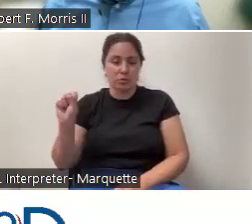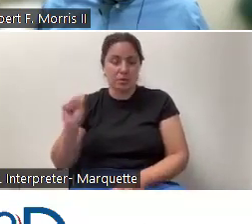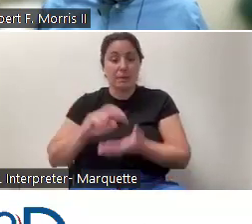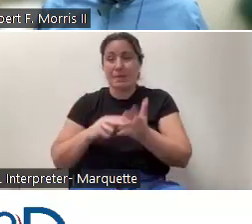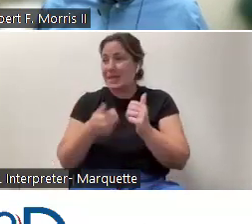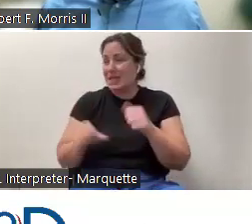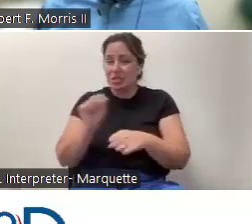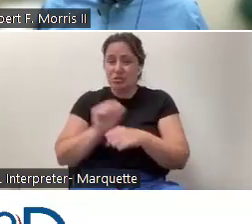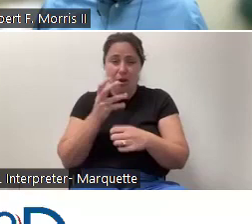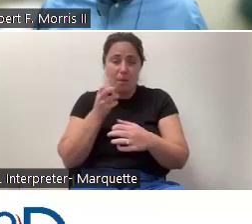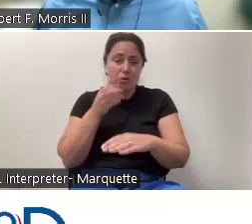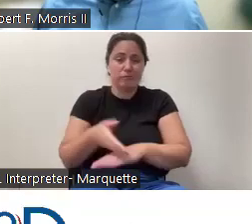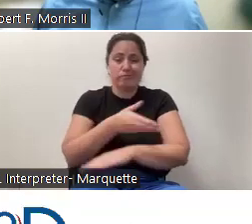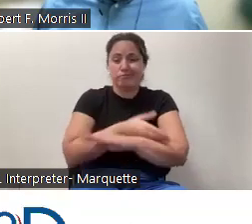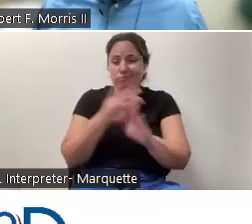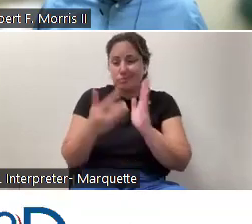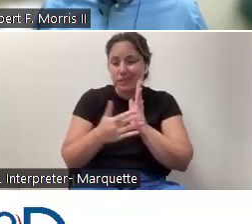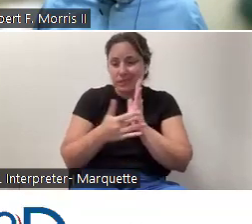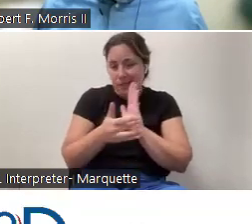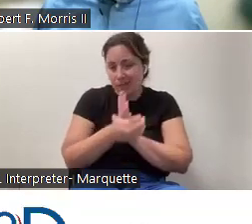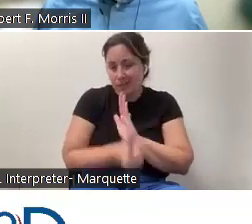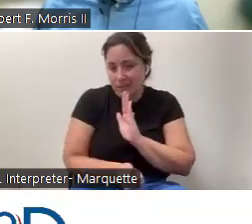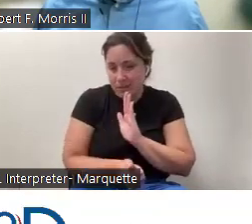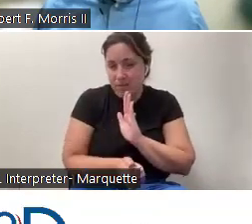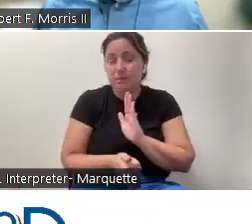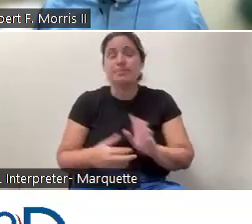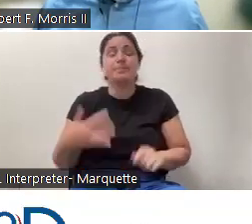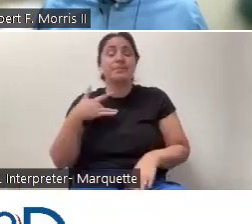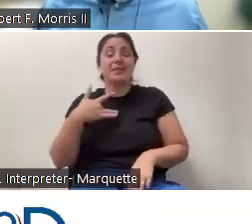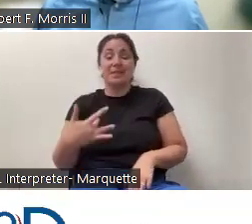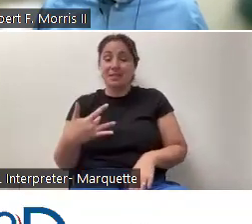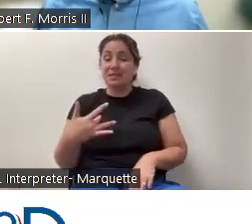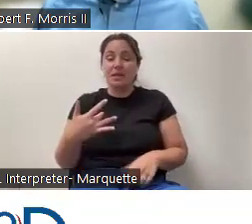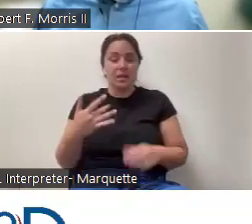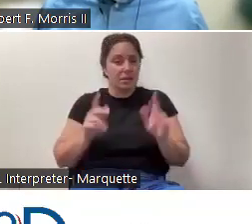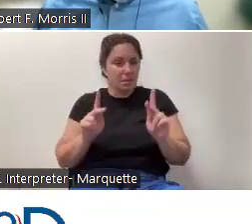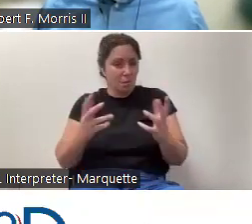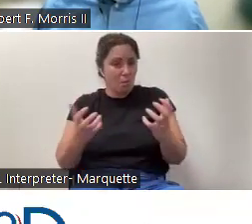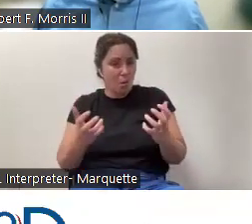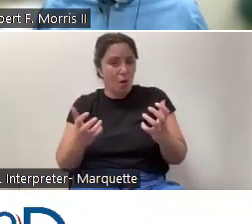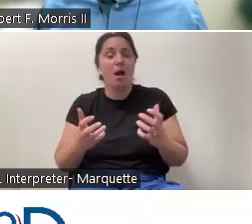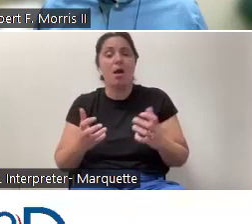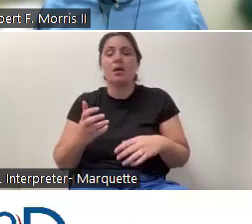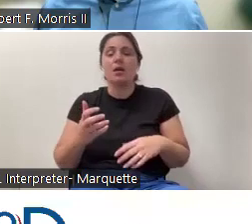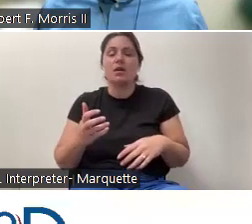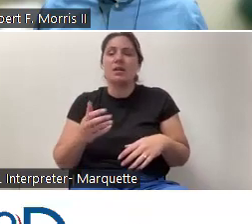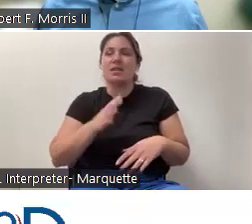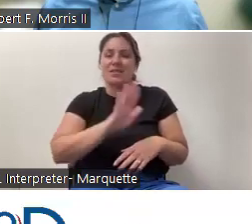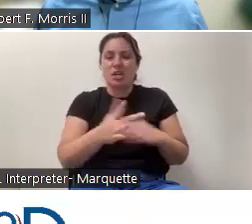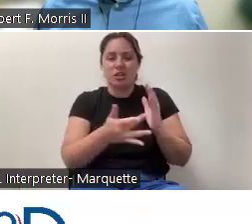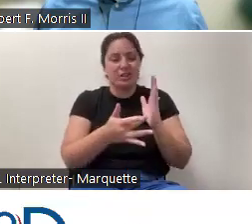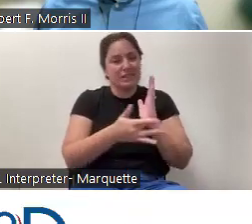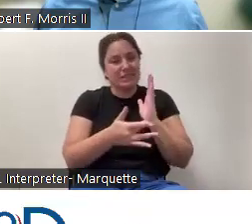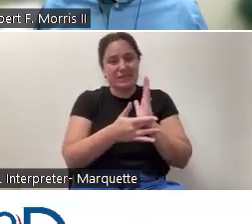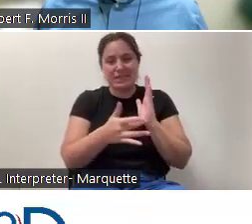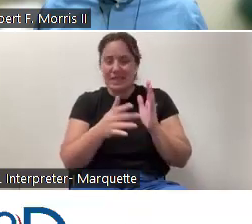their technology skills. And typically, people who are wanting to do this program have pretty limited technology skills.